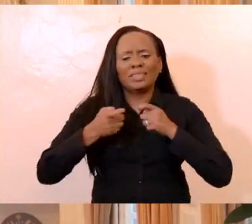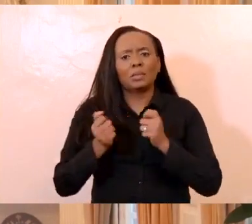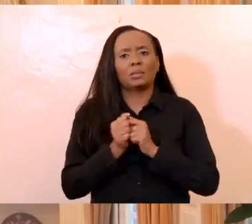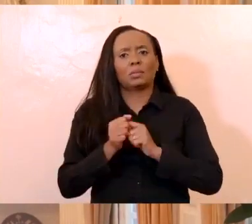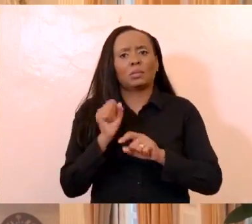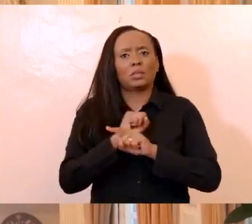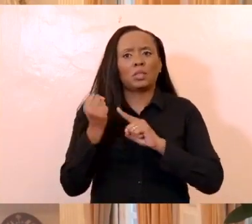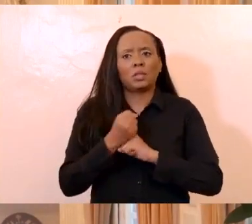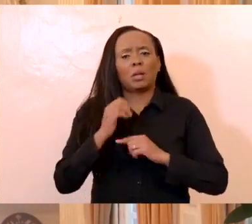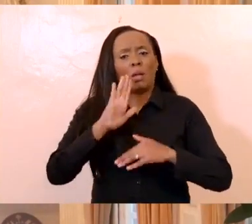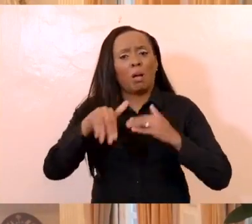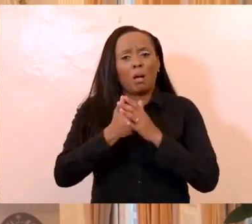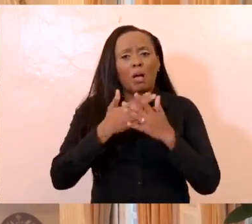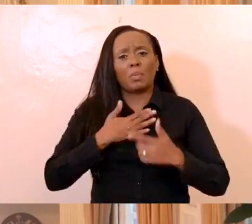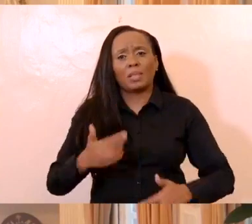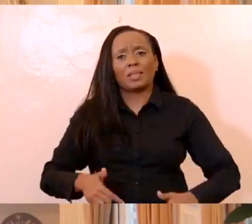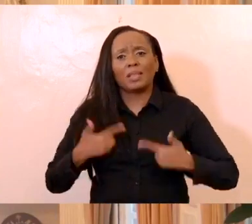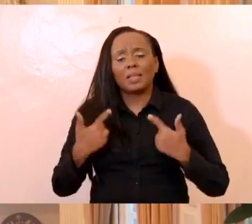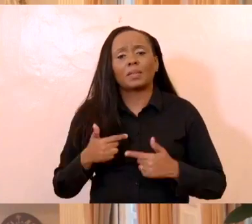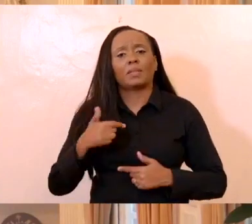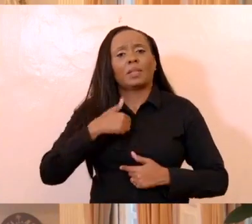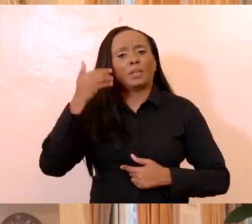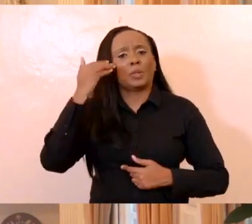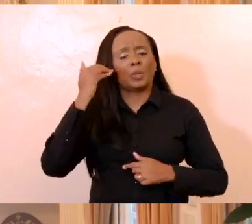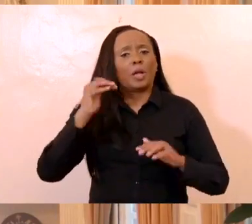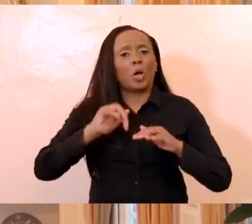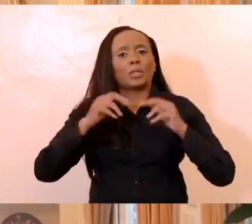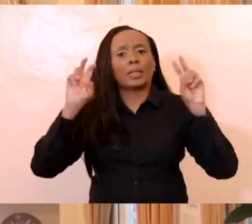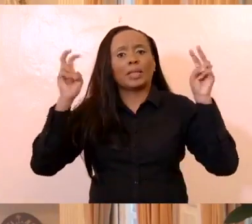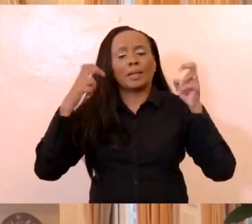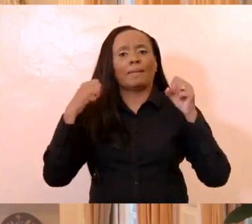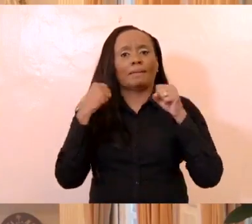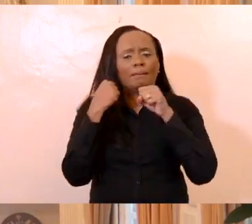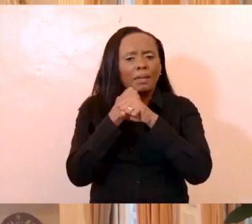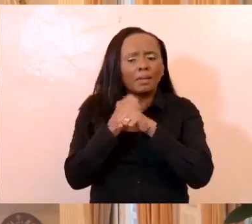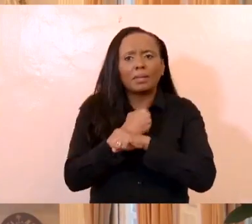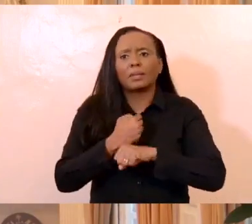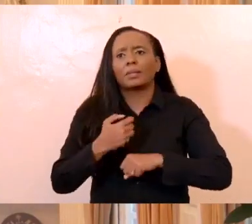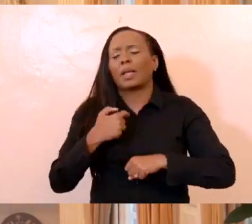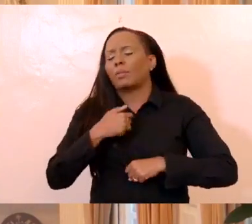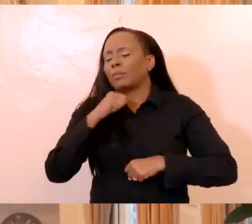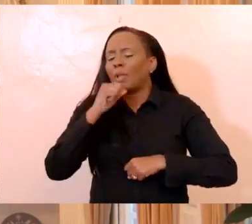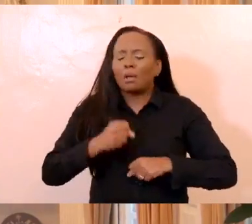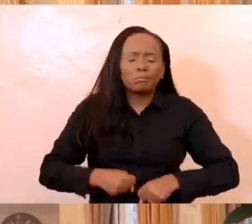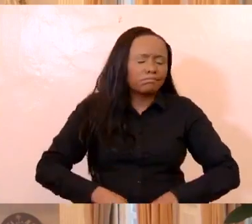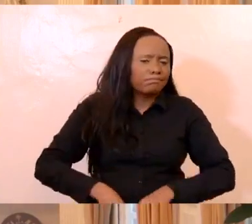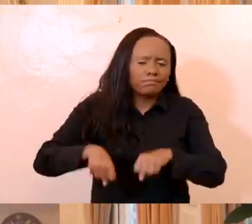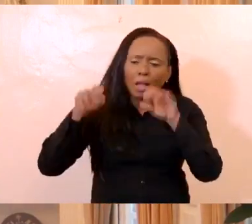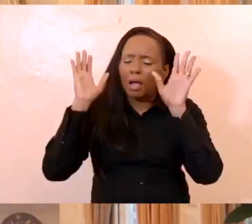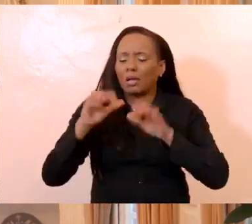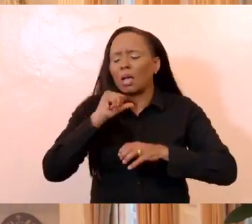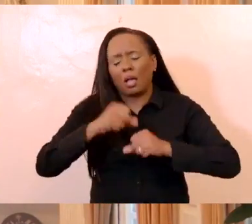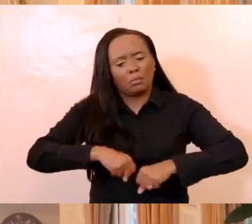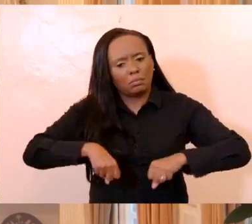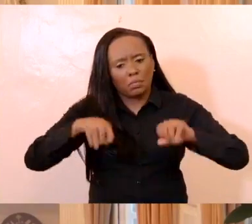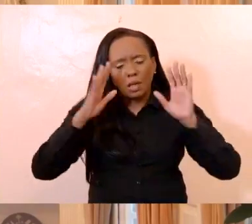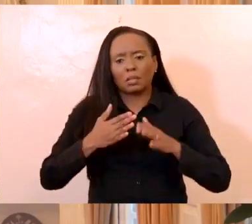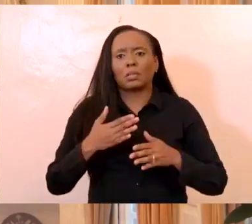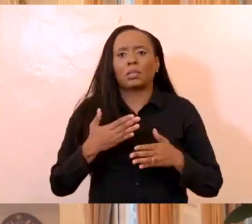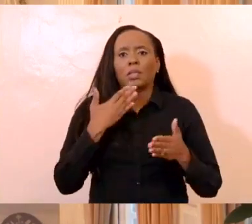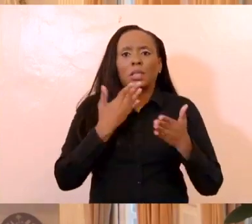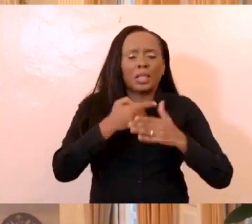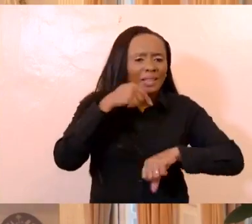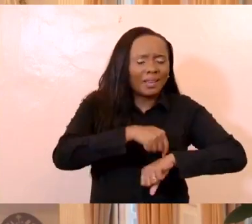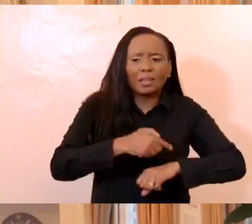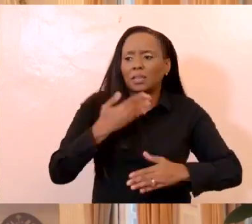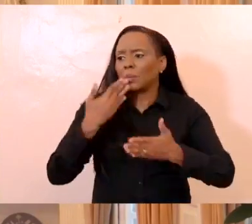all of my life, and I ask you to join me. No surrender, no retreat. In good times and in